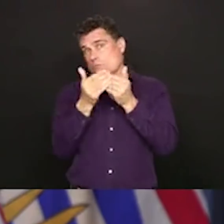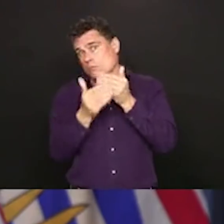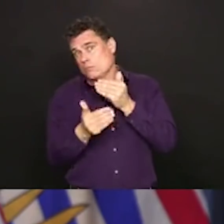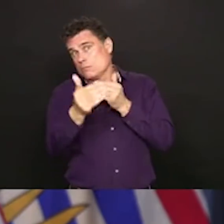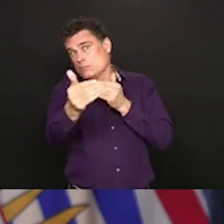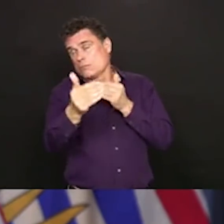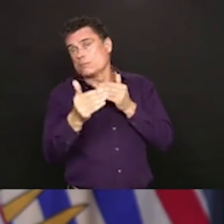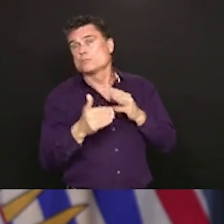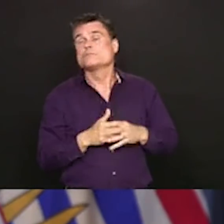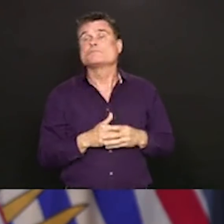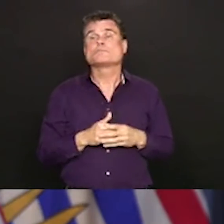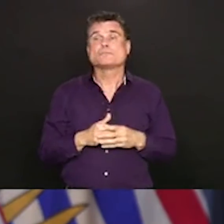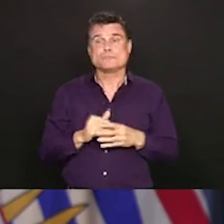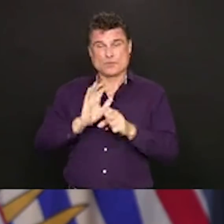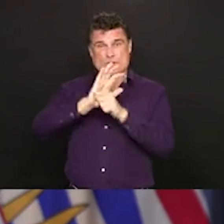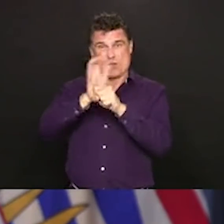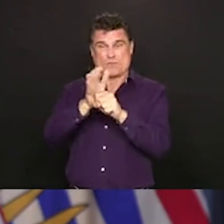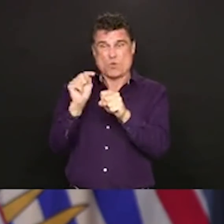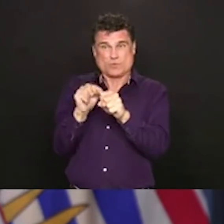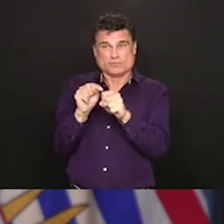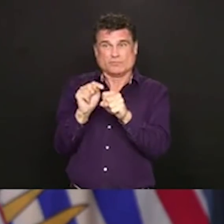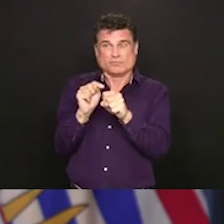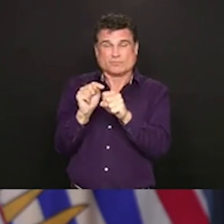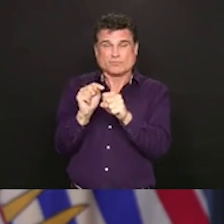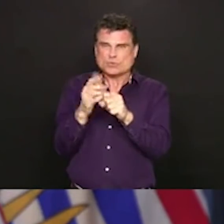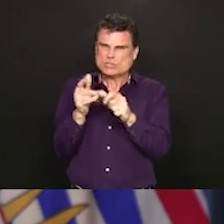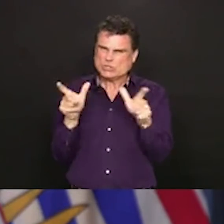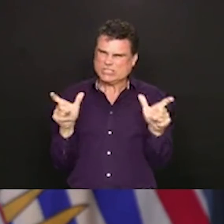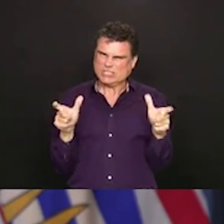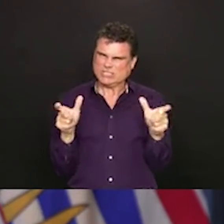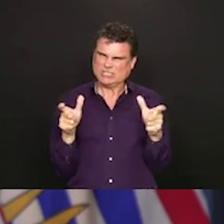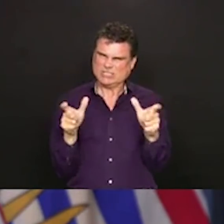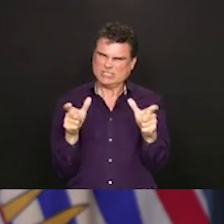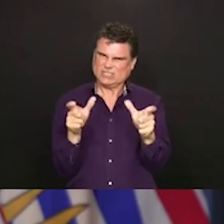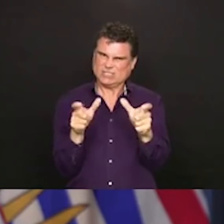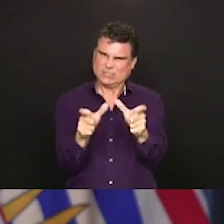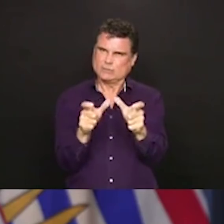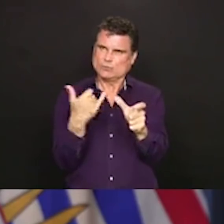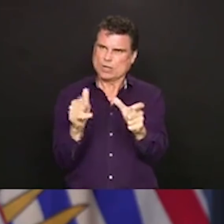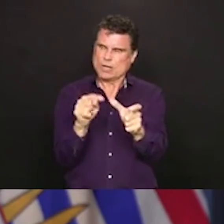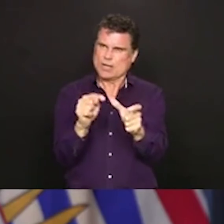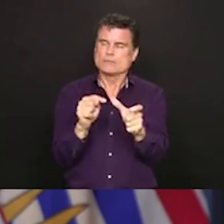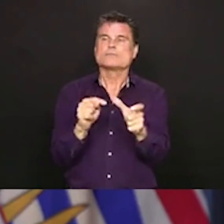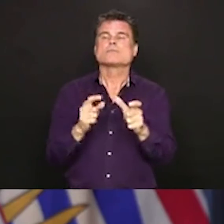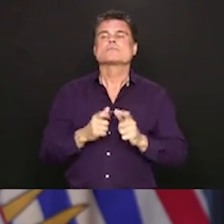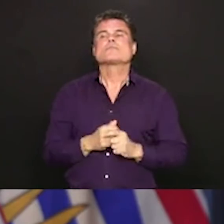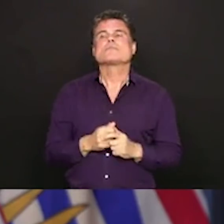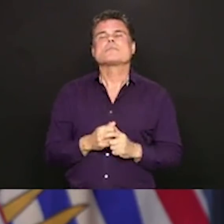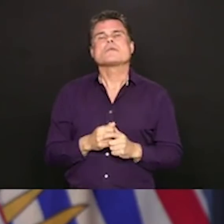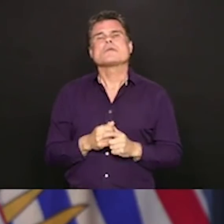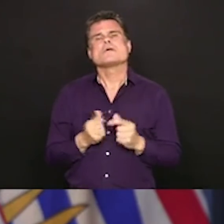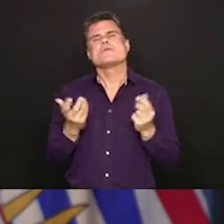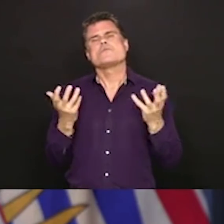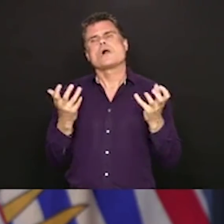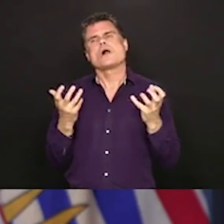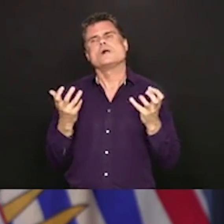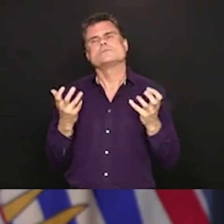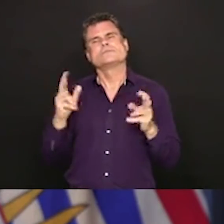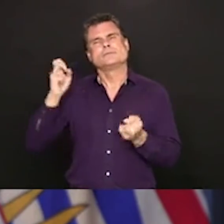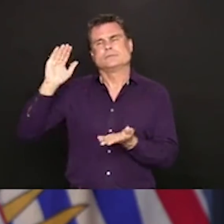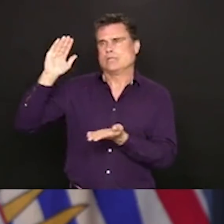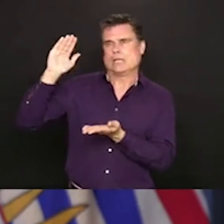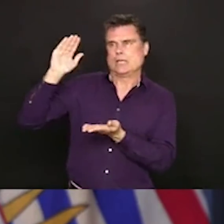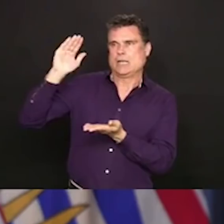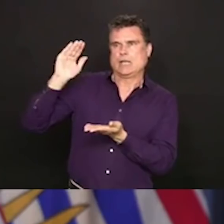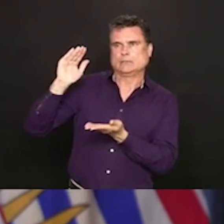and also to minimize the impact of these necessary public health measures on our communities and our families across the